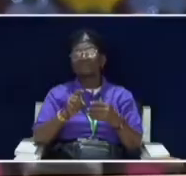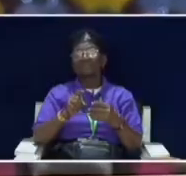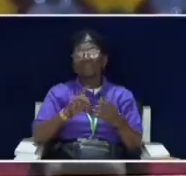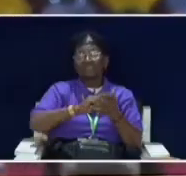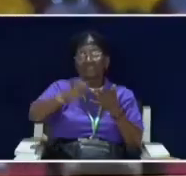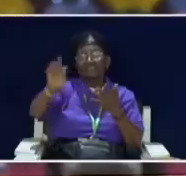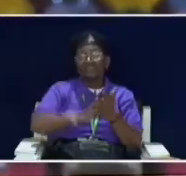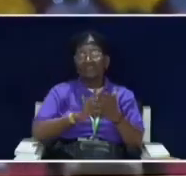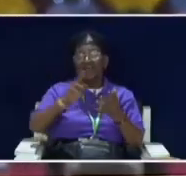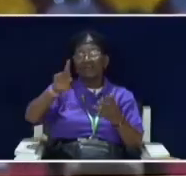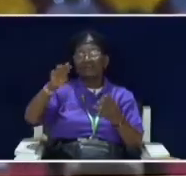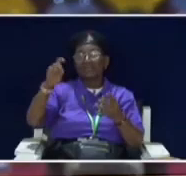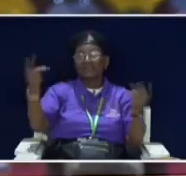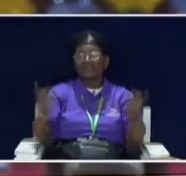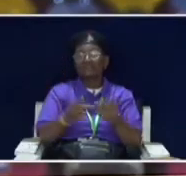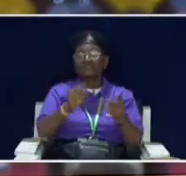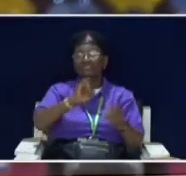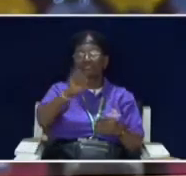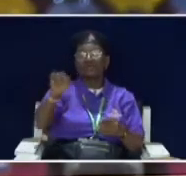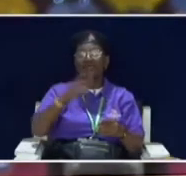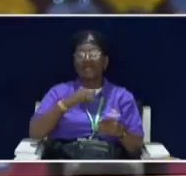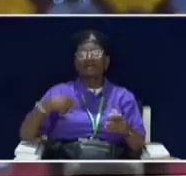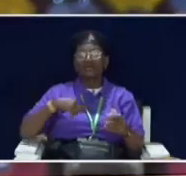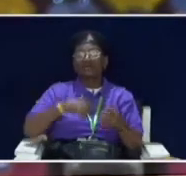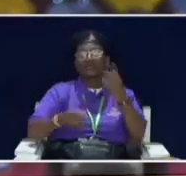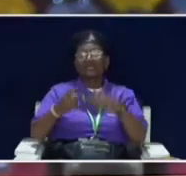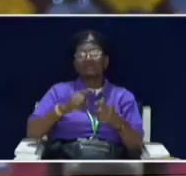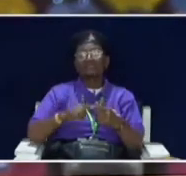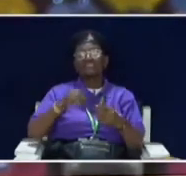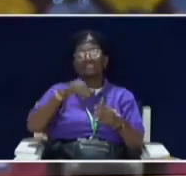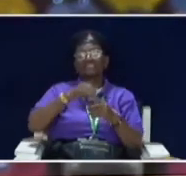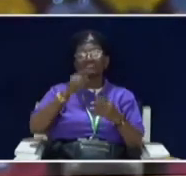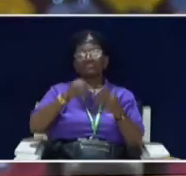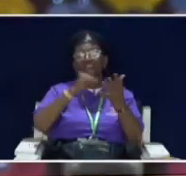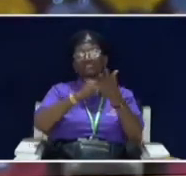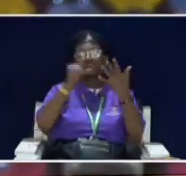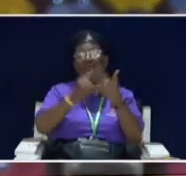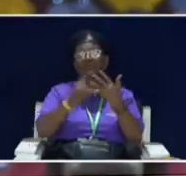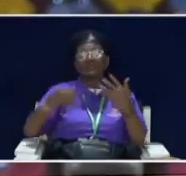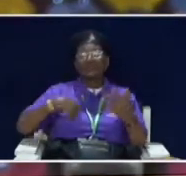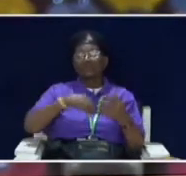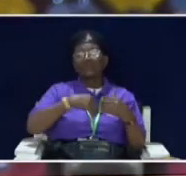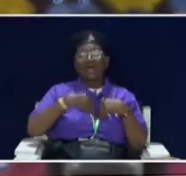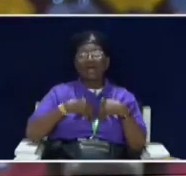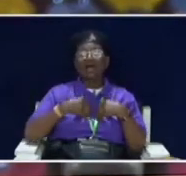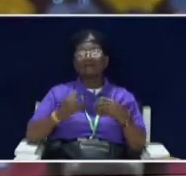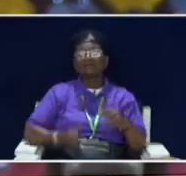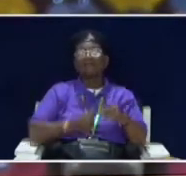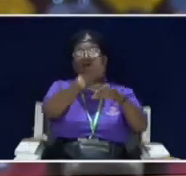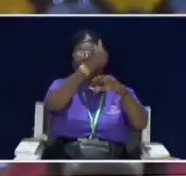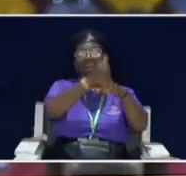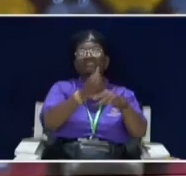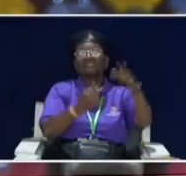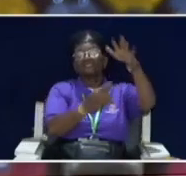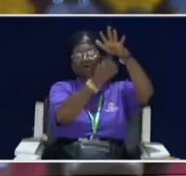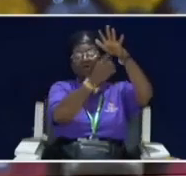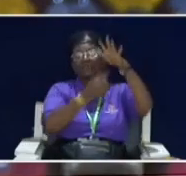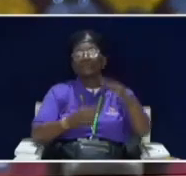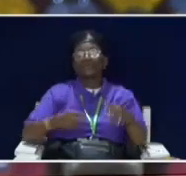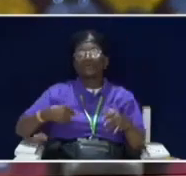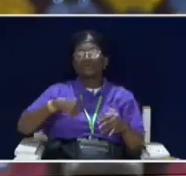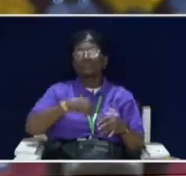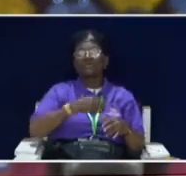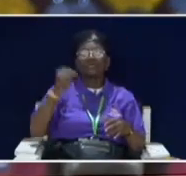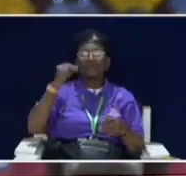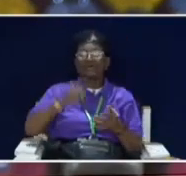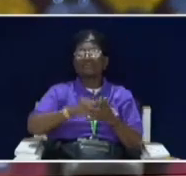Divine repositioning. And then we came into January. We had the mountaintop. We were